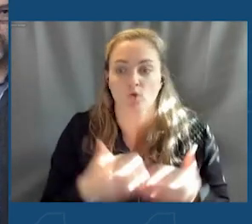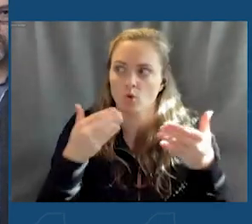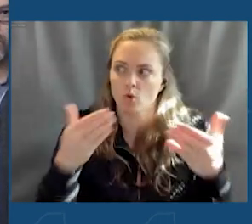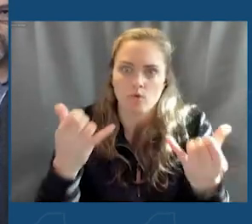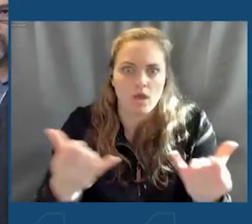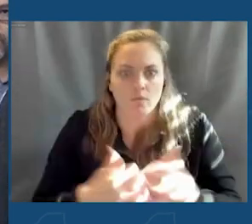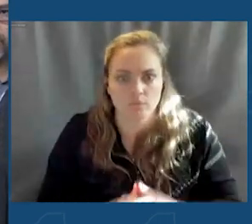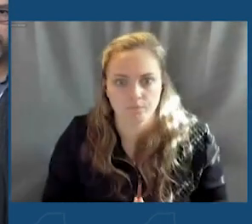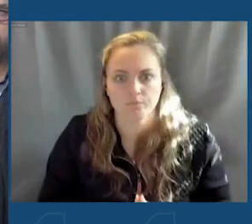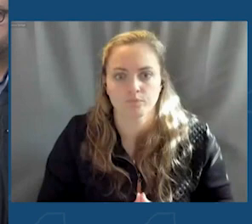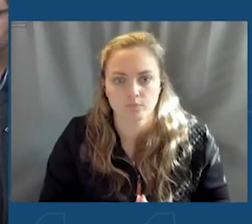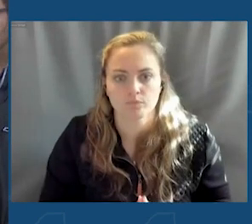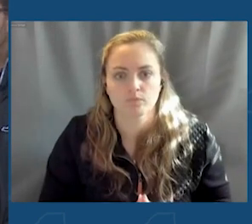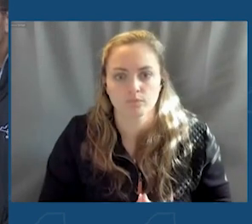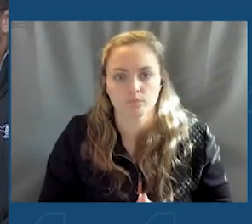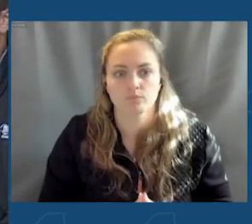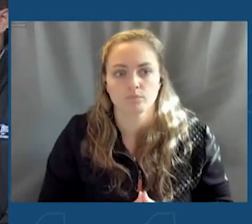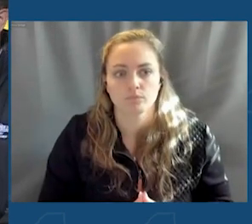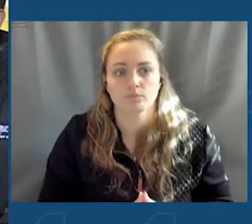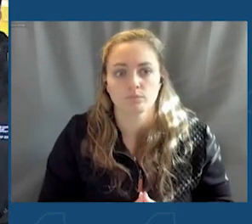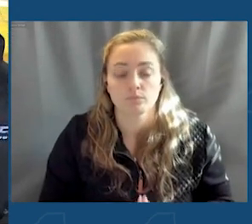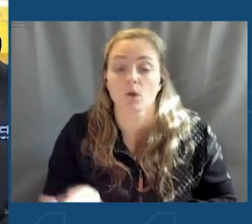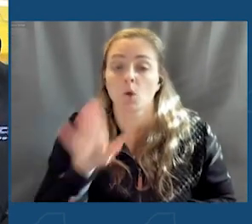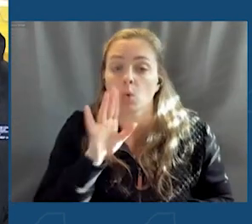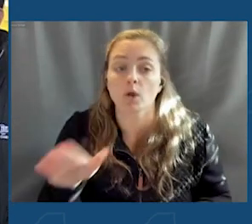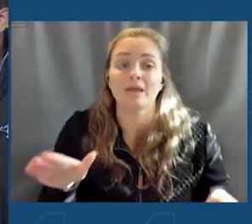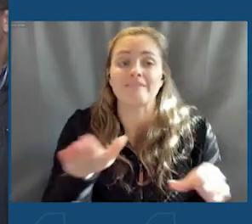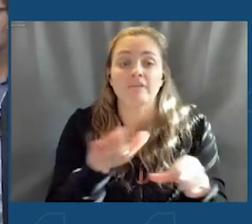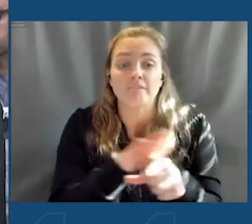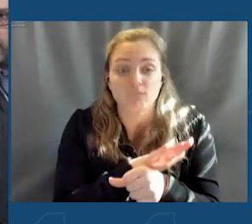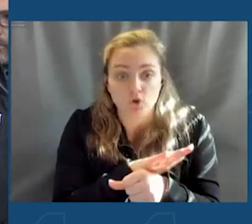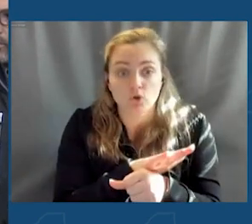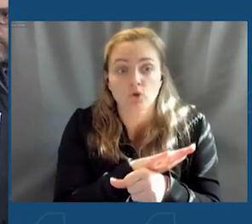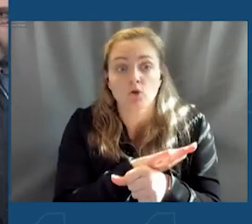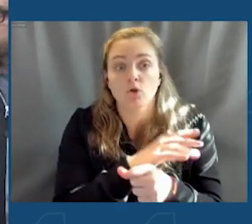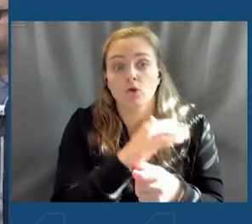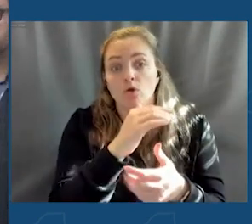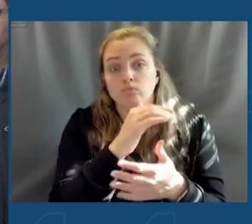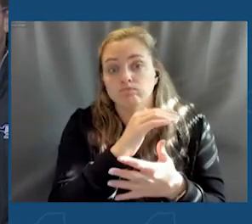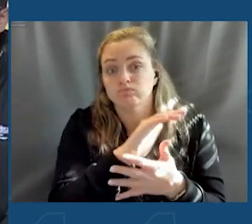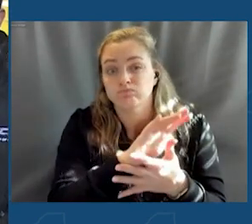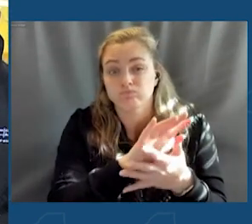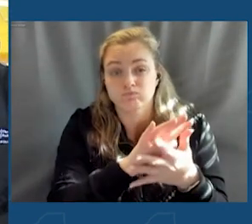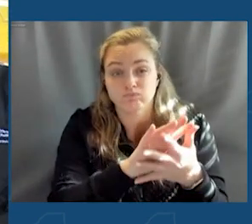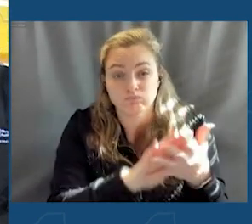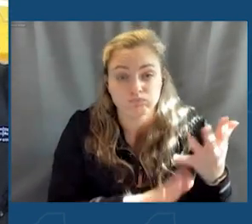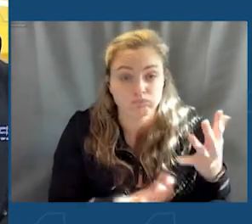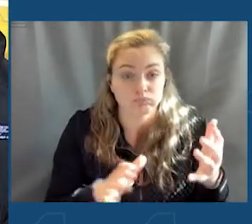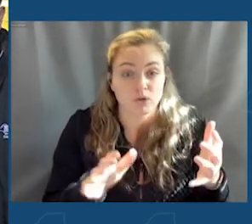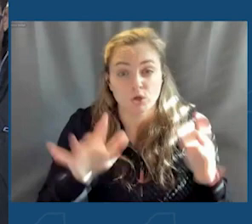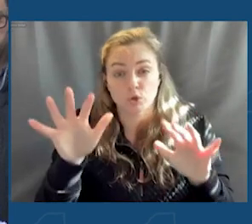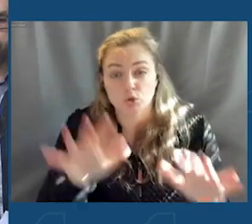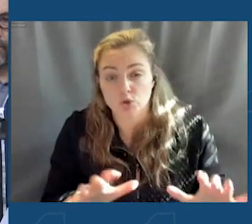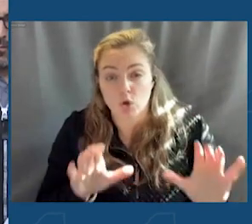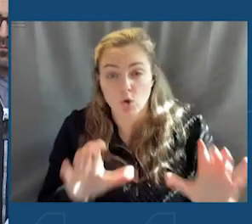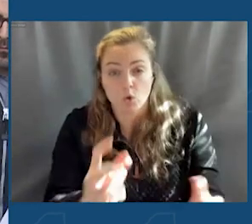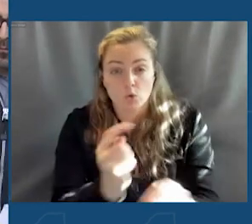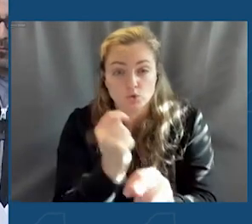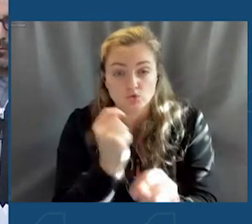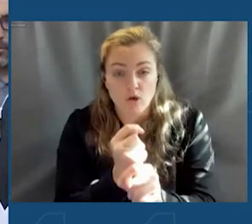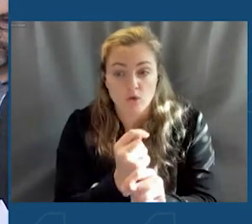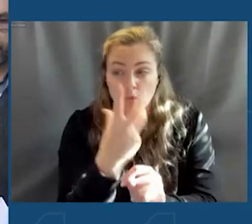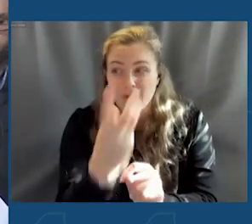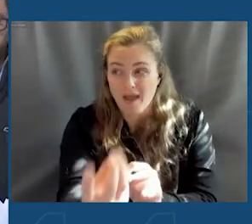fly. We will have a full complement of plows out in the City of Buffalo.